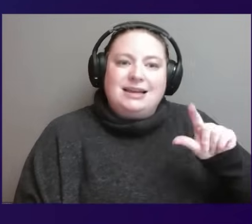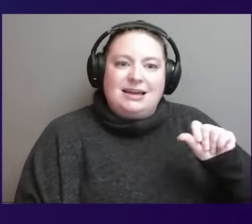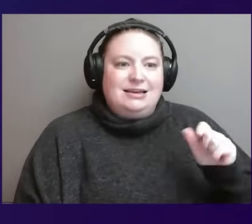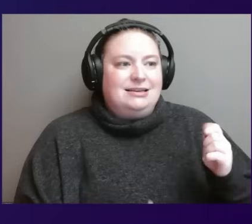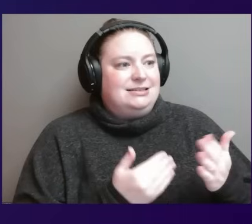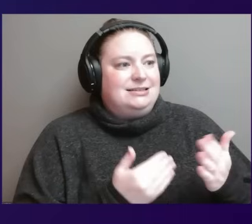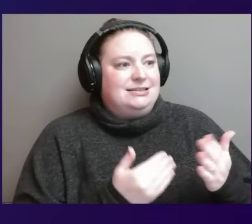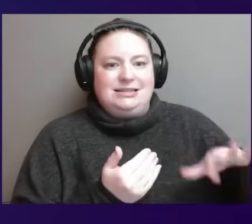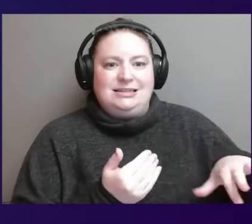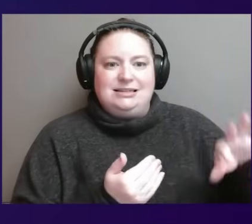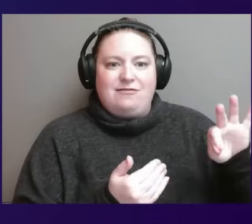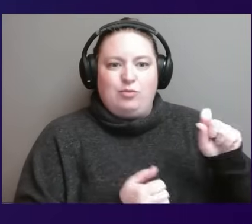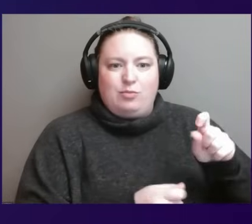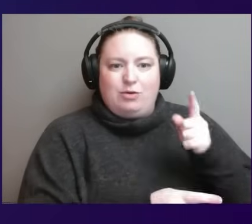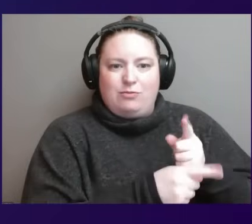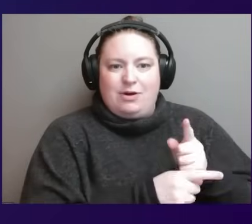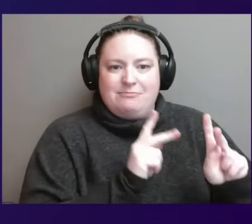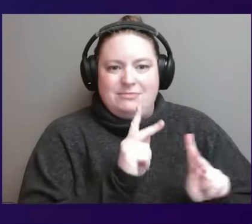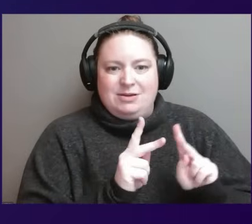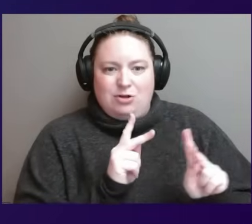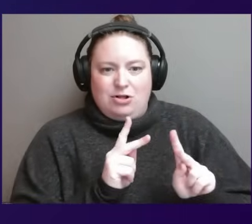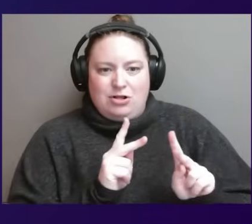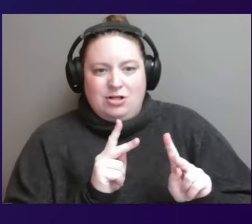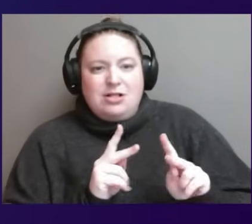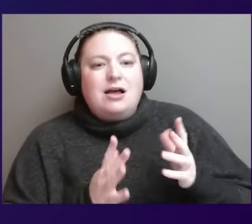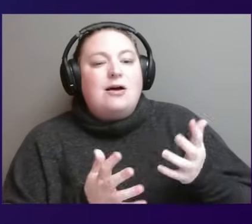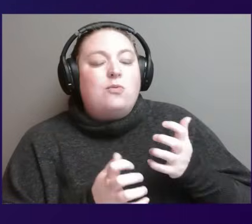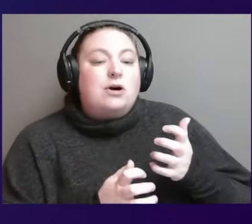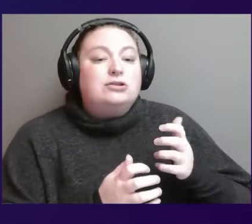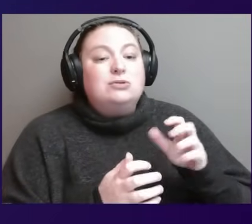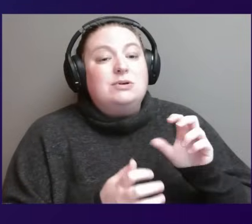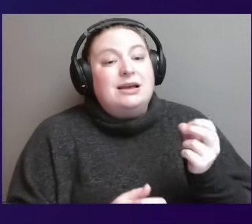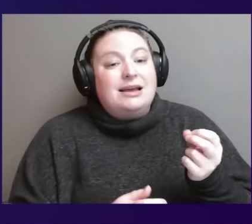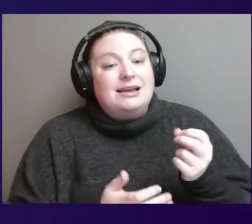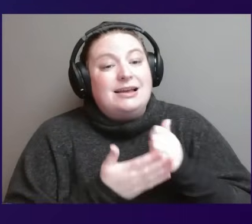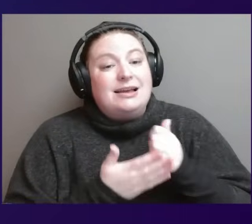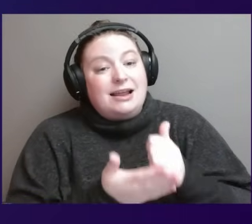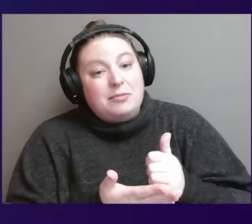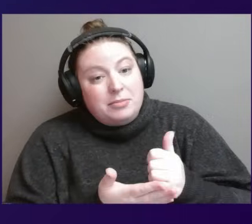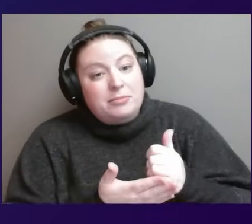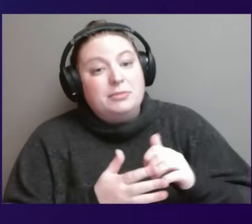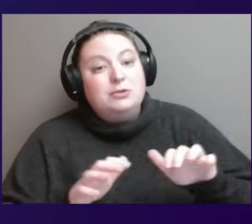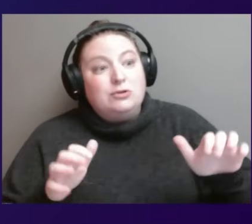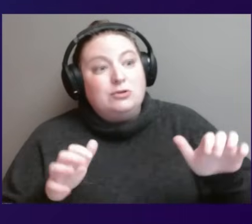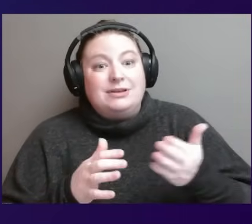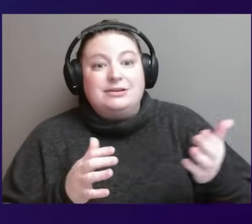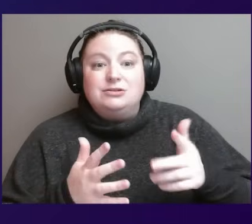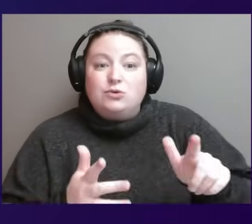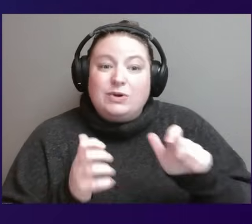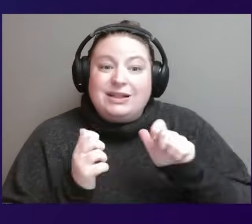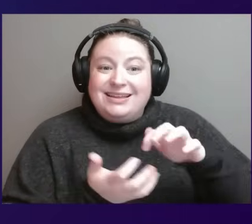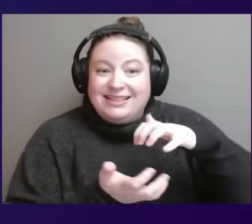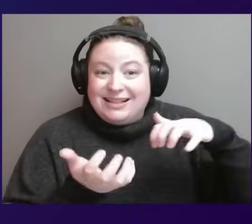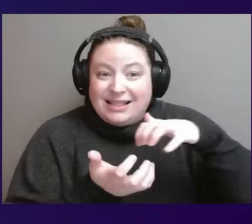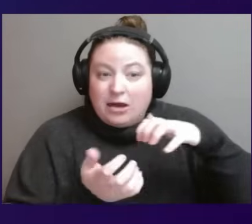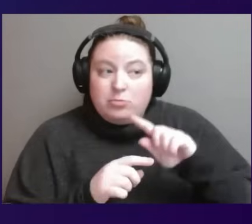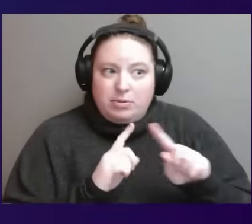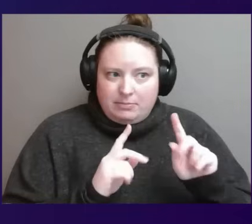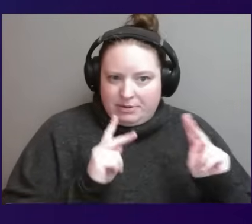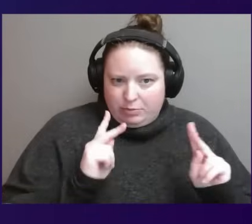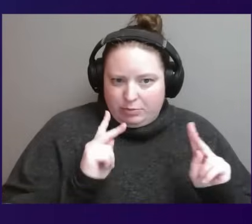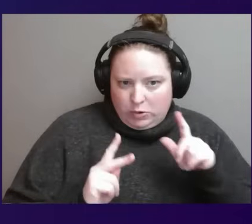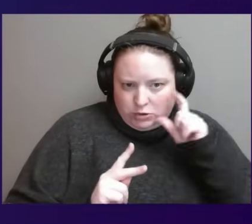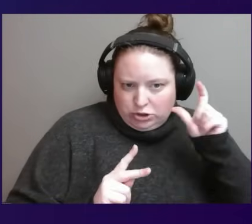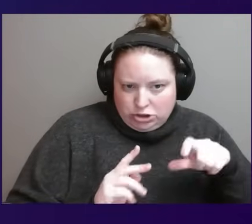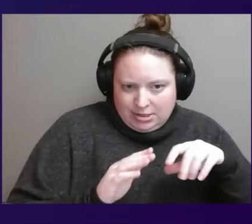organization? I want to enable them to do things quickly with their data in the cloud, but also ensure the incorrect folks don't have access. And